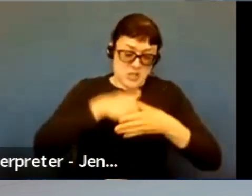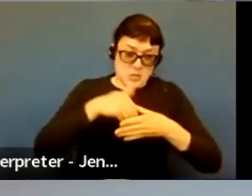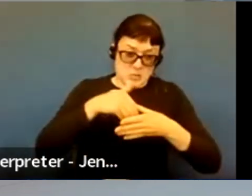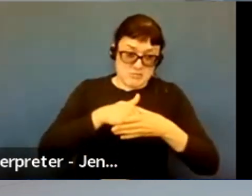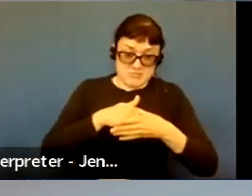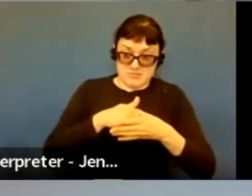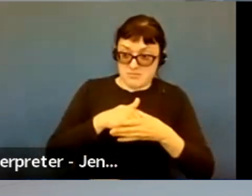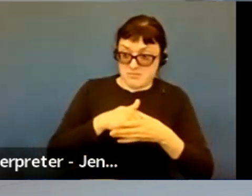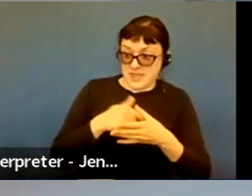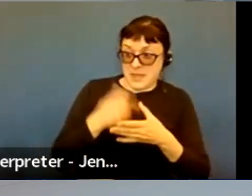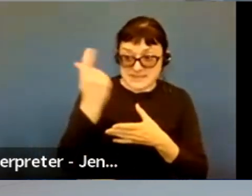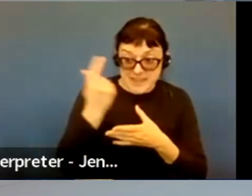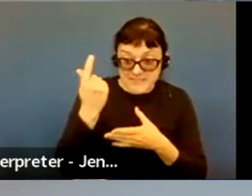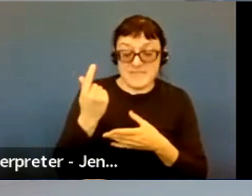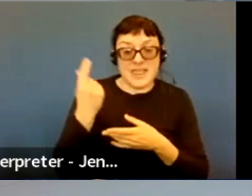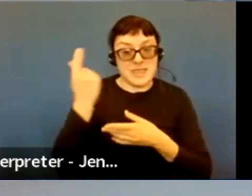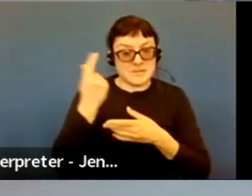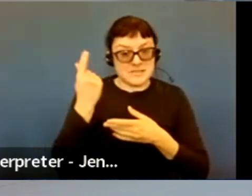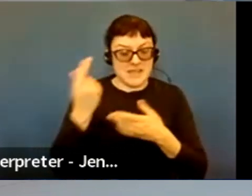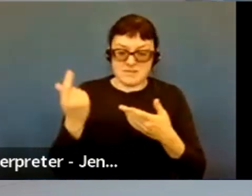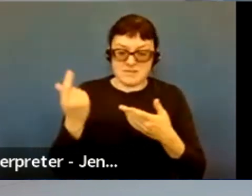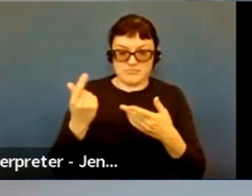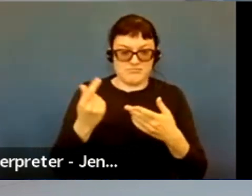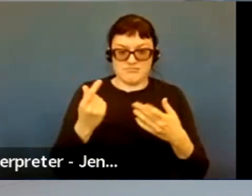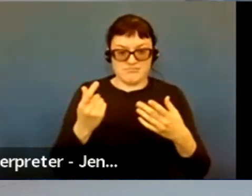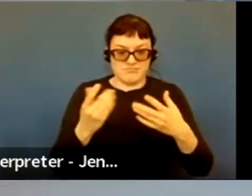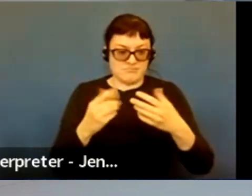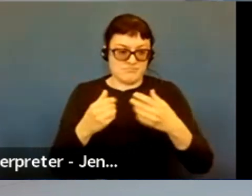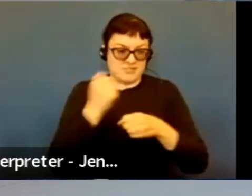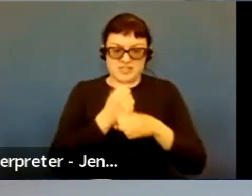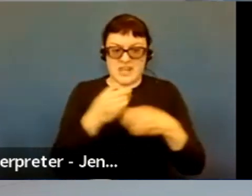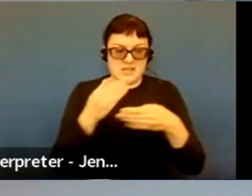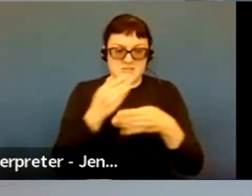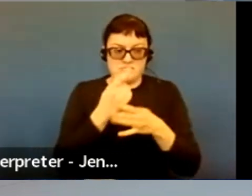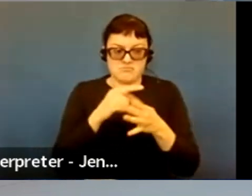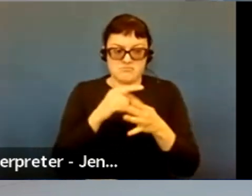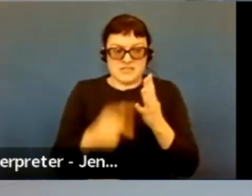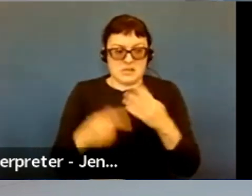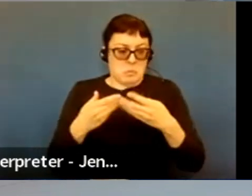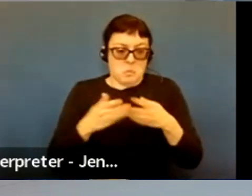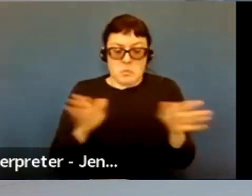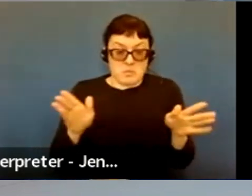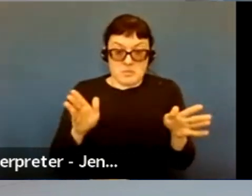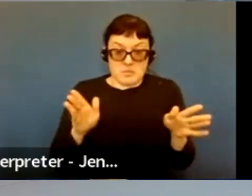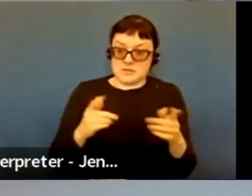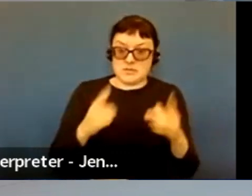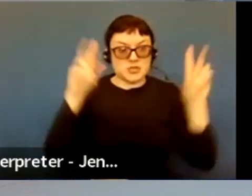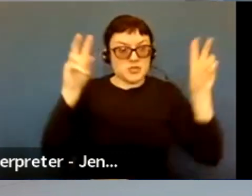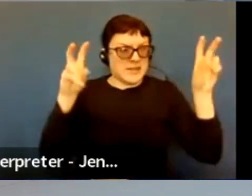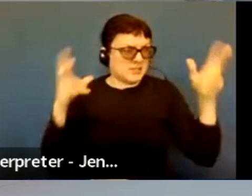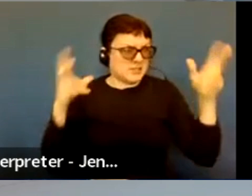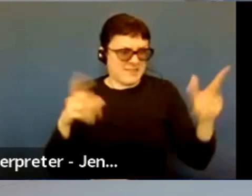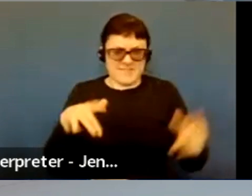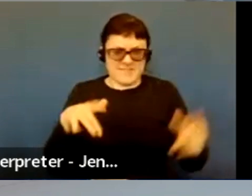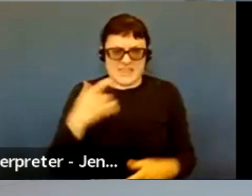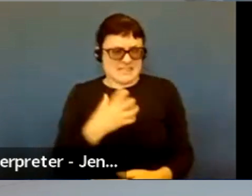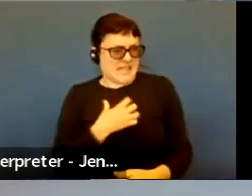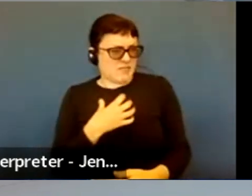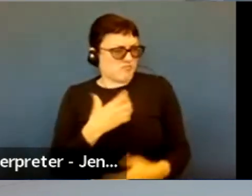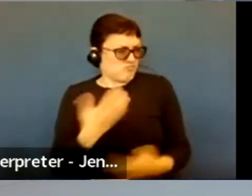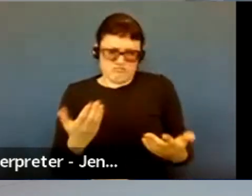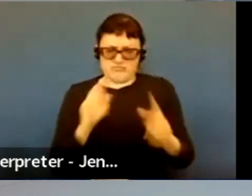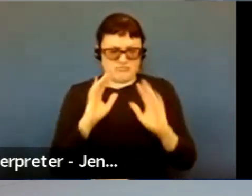him, themselves as an androgyne, as a writer, and took on subjects that would scare people now.